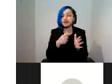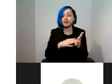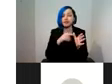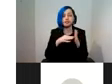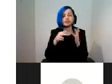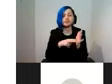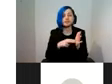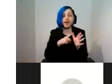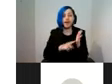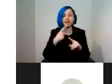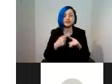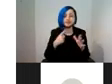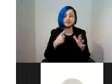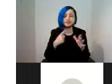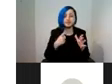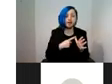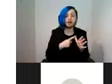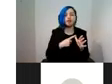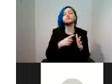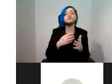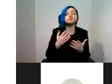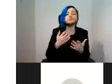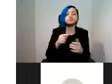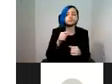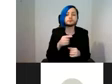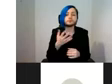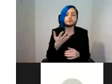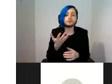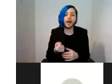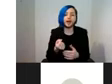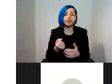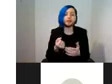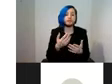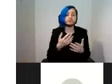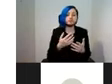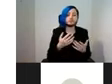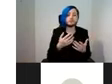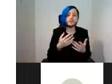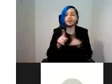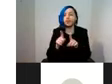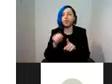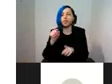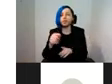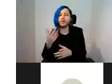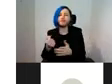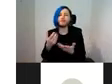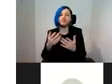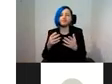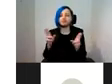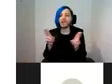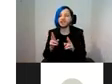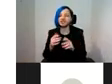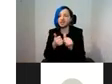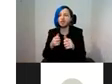happy communities. So as an example, we acquired into the V&A the Amazon Echo. And I think it was just before